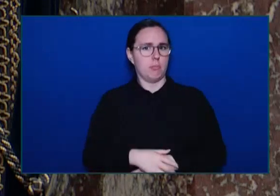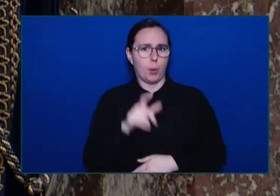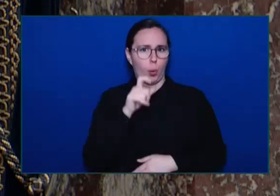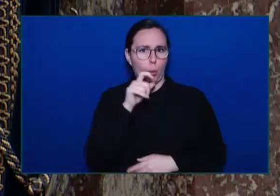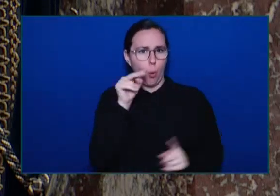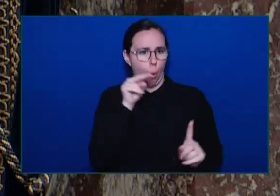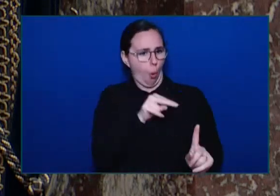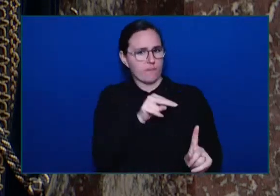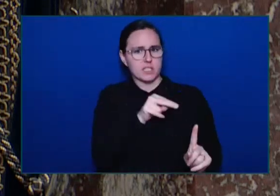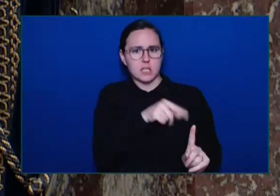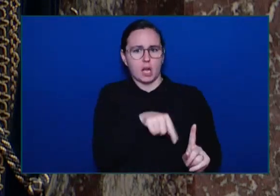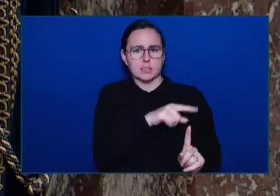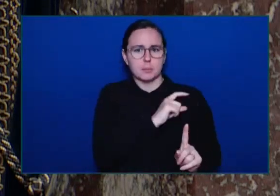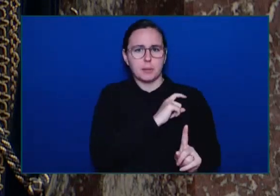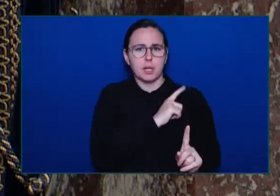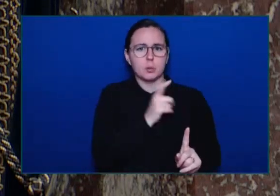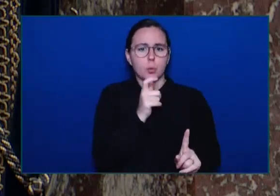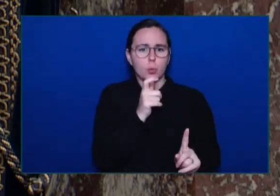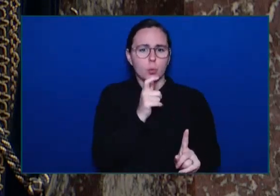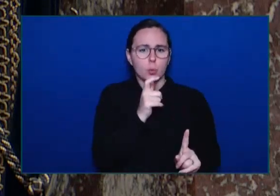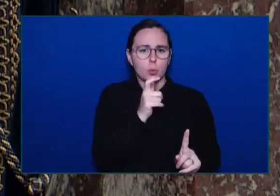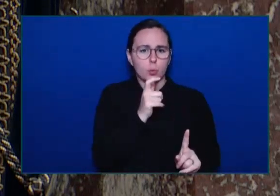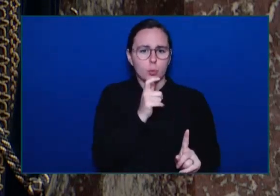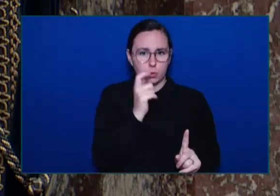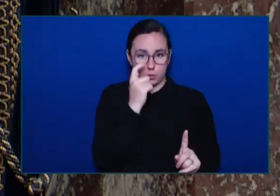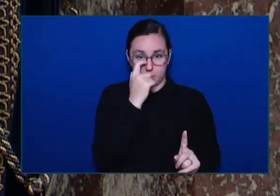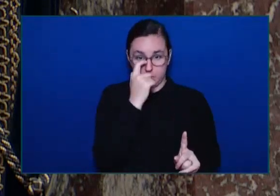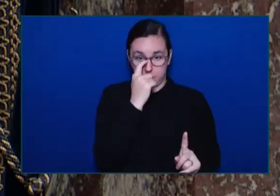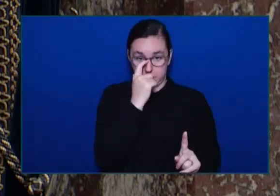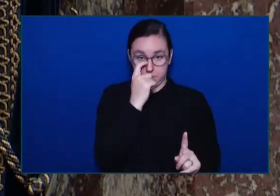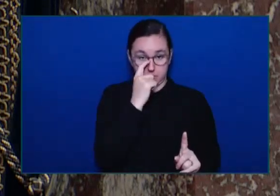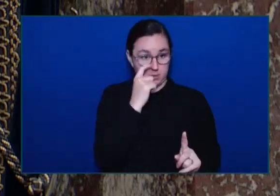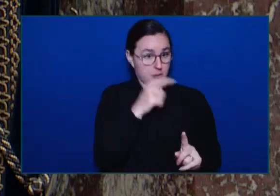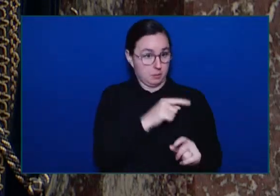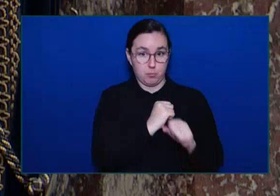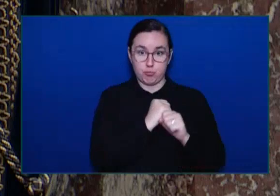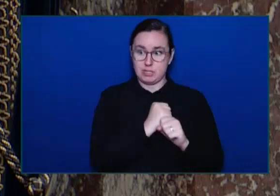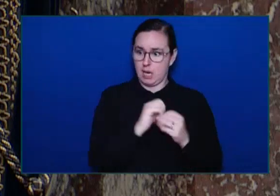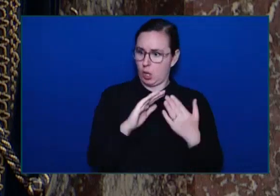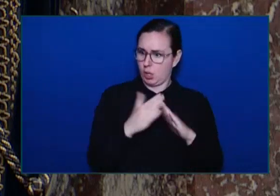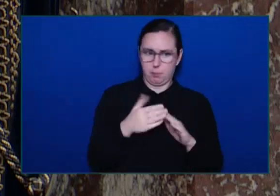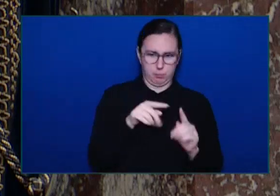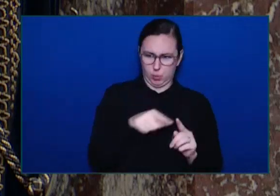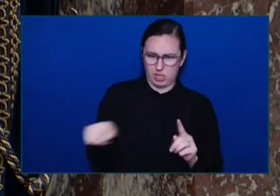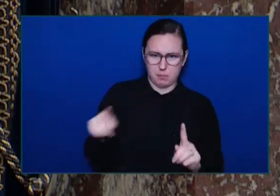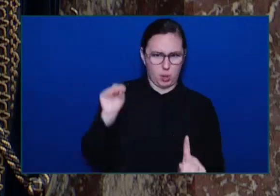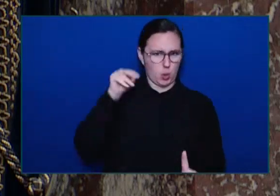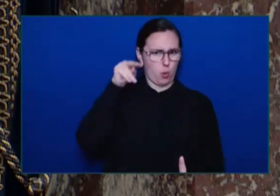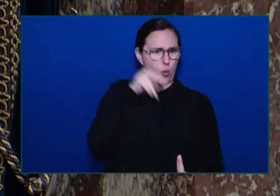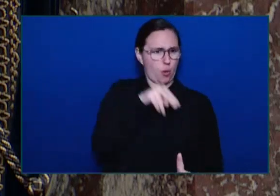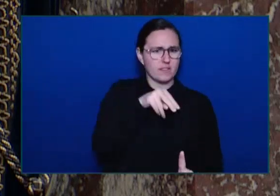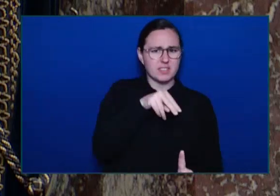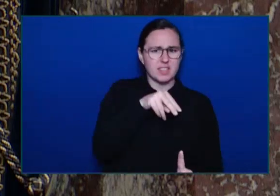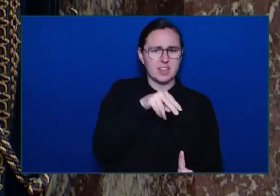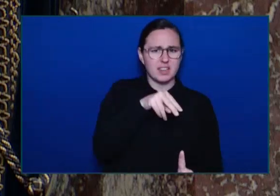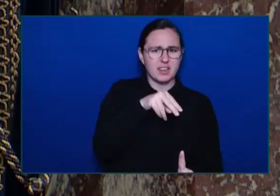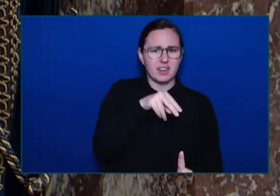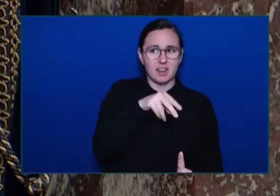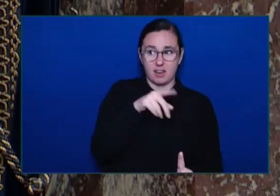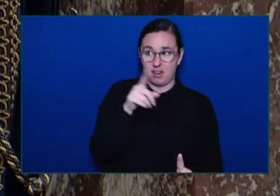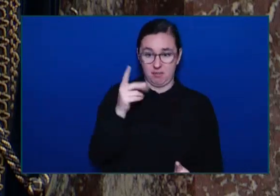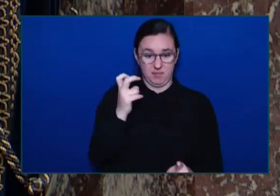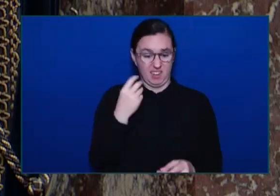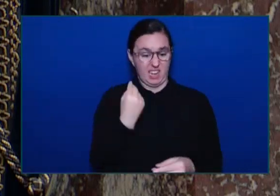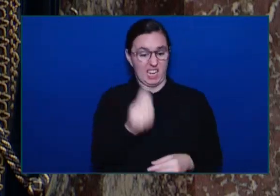serve the communities they represent. Instead, we've enabled an inflation of power, and the police forces boast about not having to report